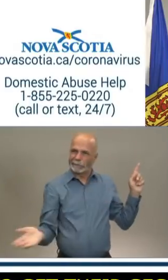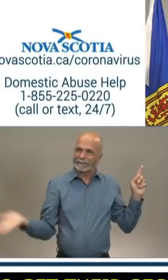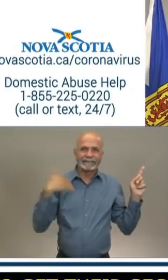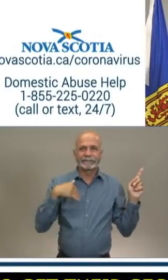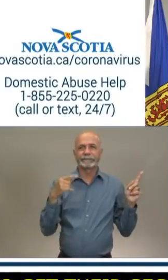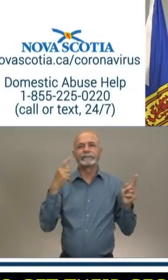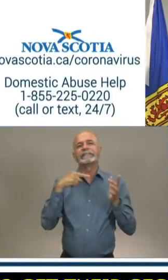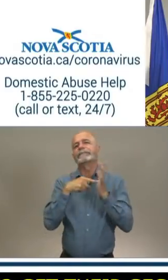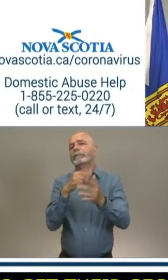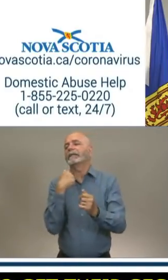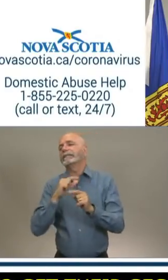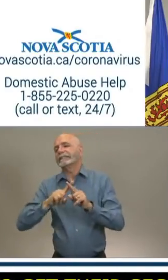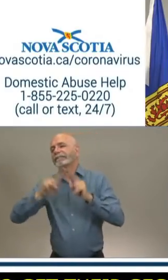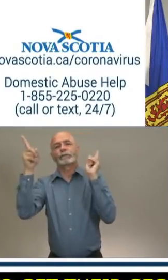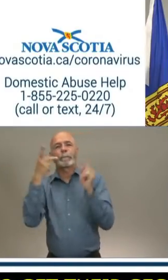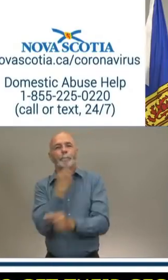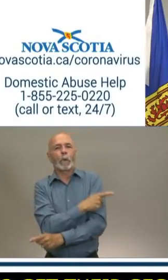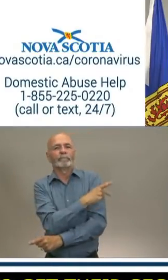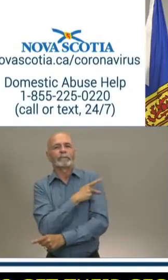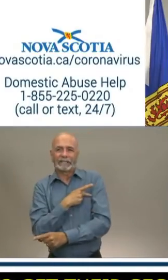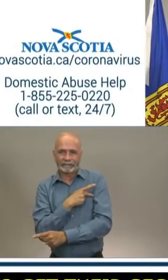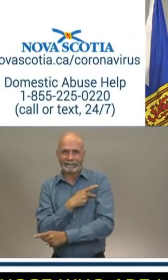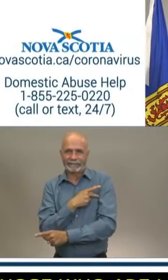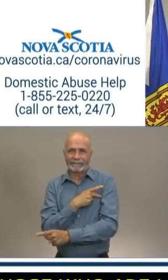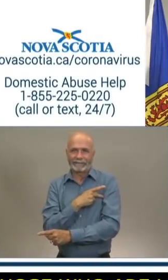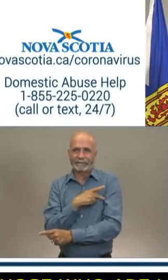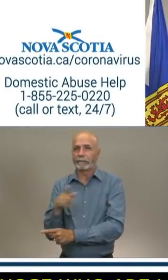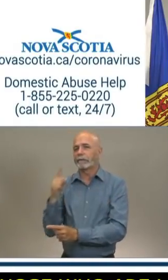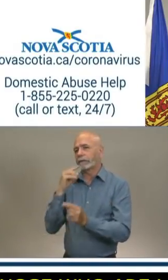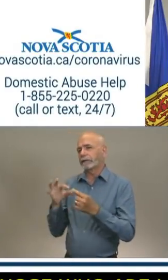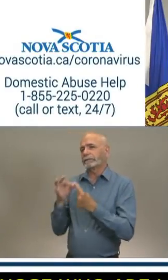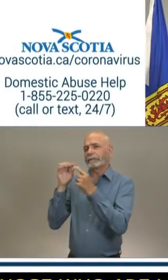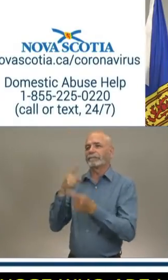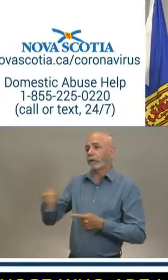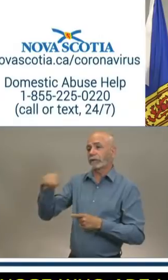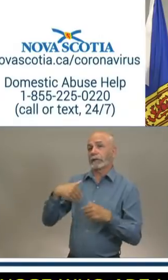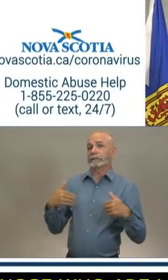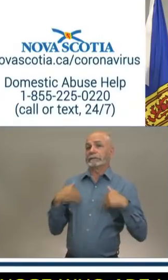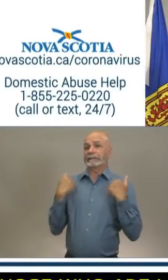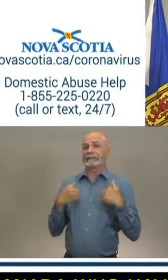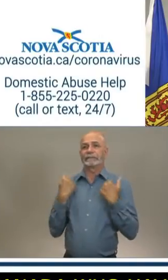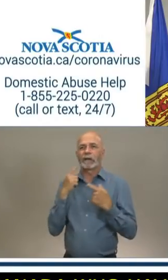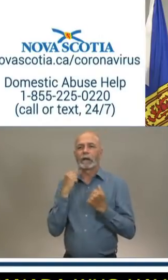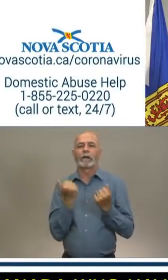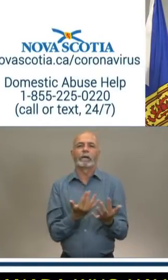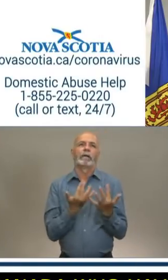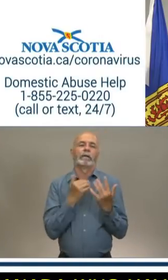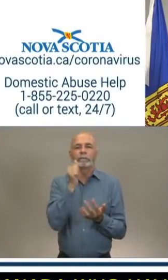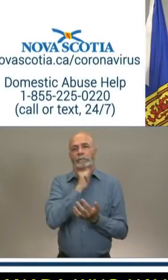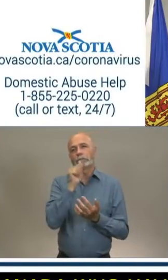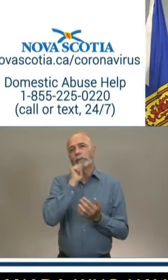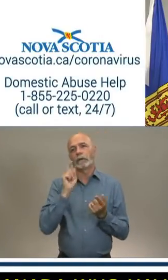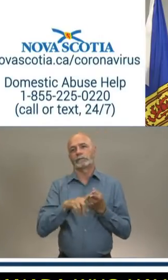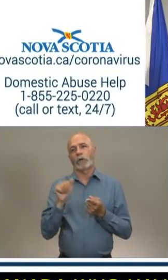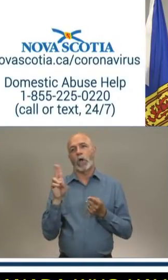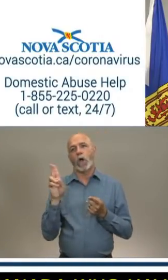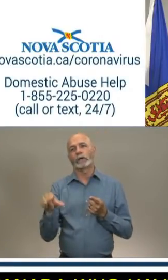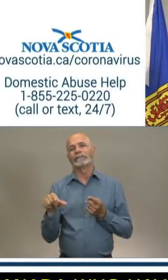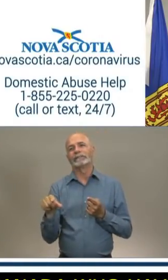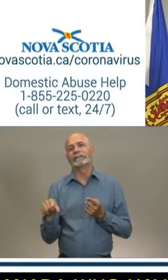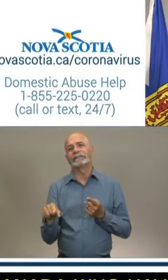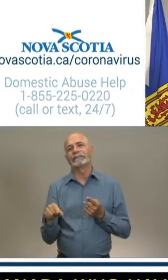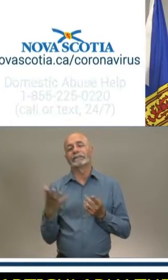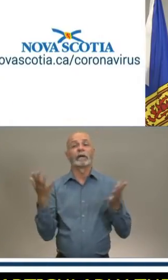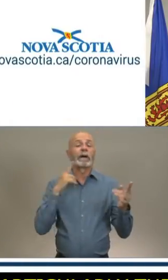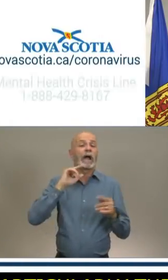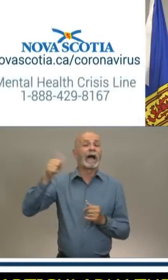make, particularly the younger age groups wait till potentially August, whereas other people have that freedom starting July 5th, I guess. So you can't just